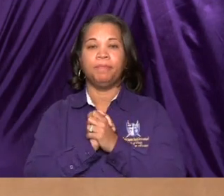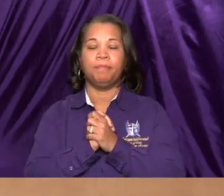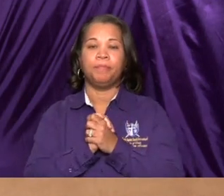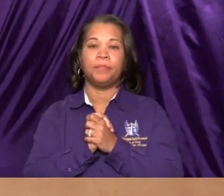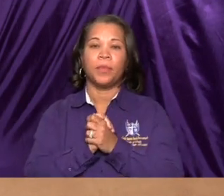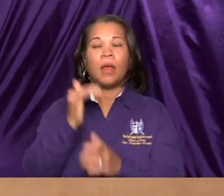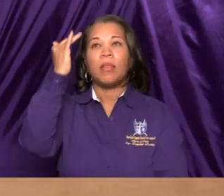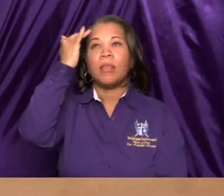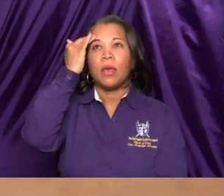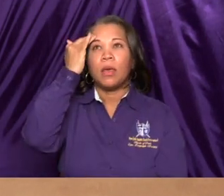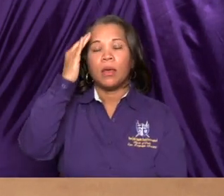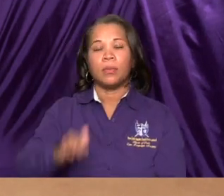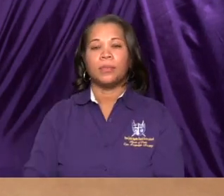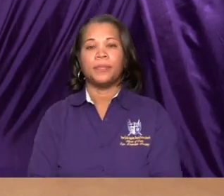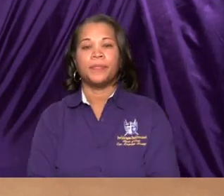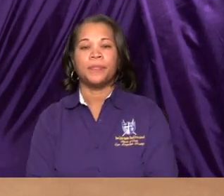Thinking,